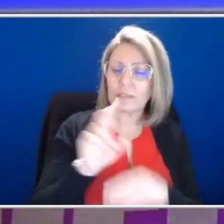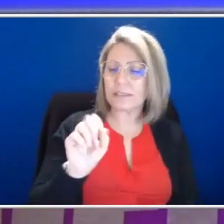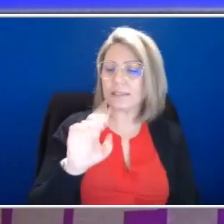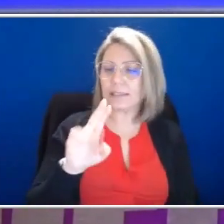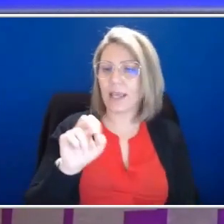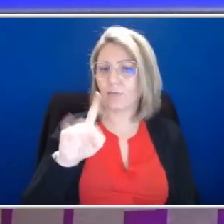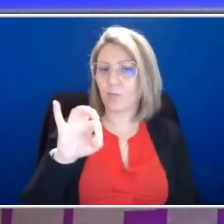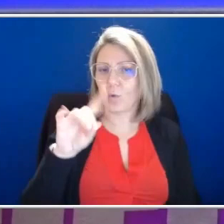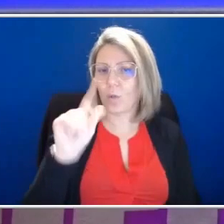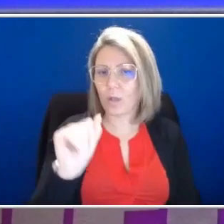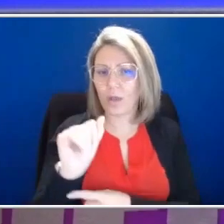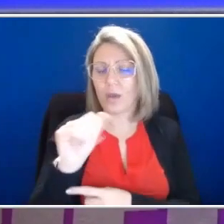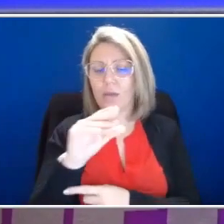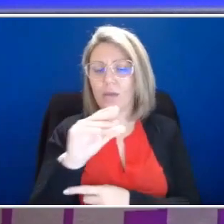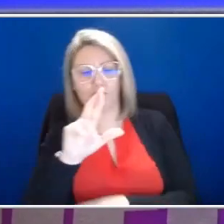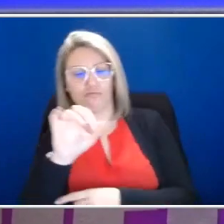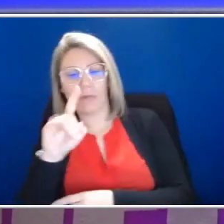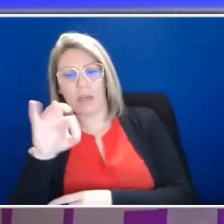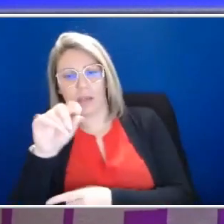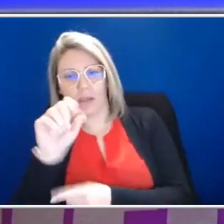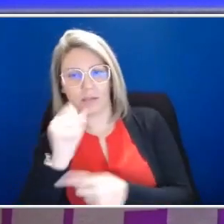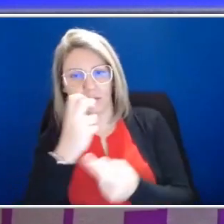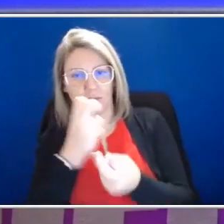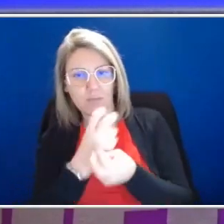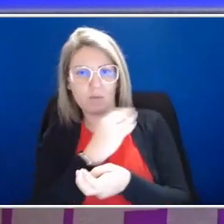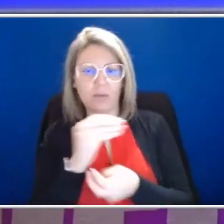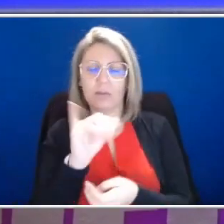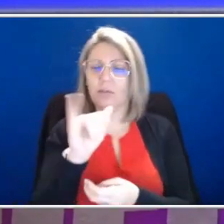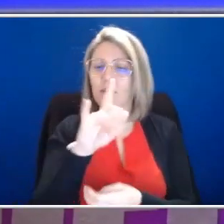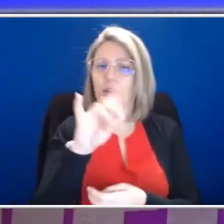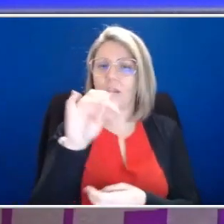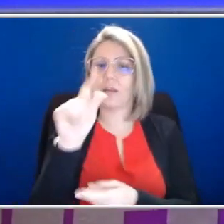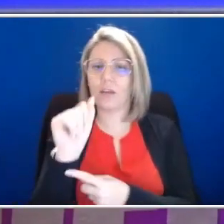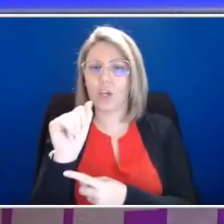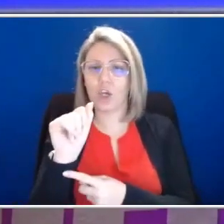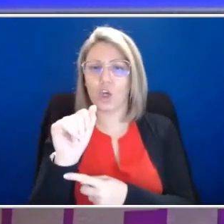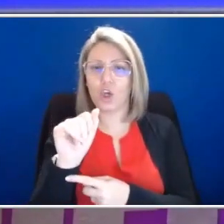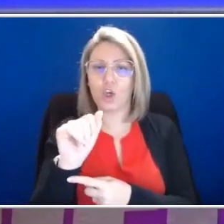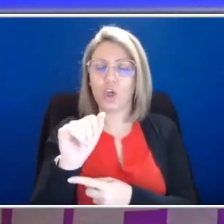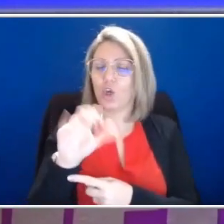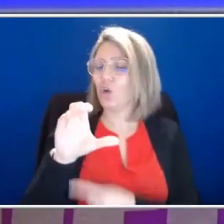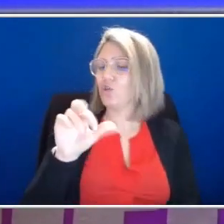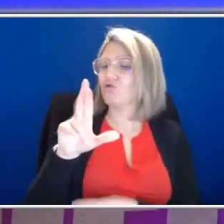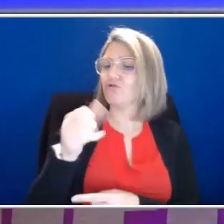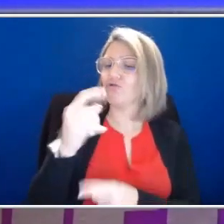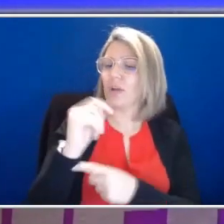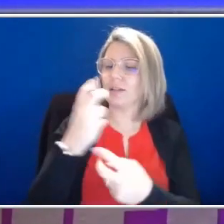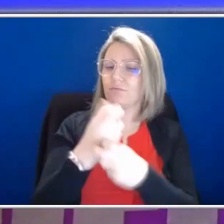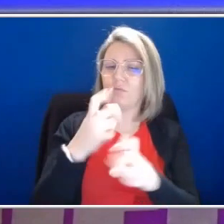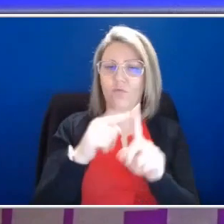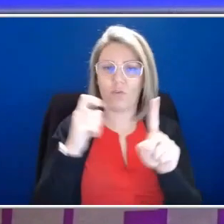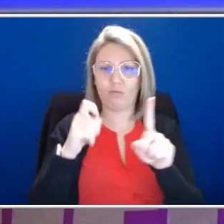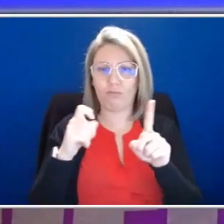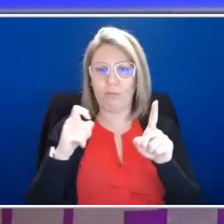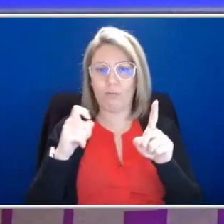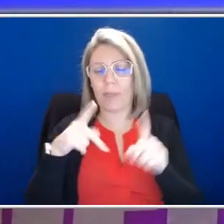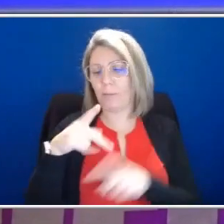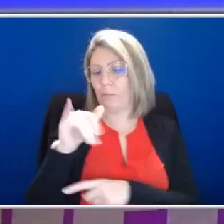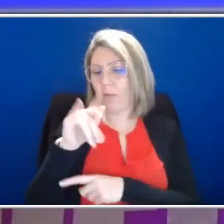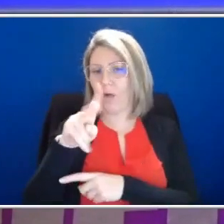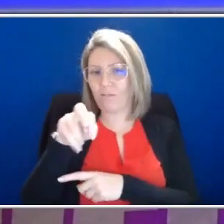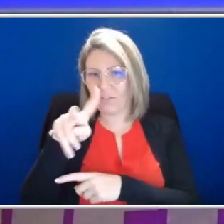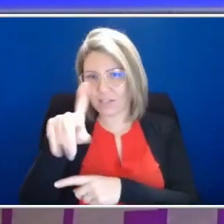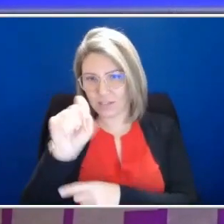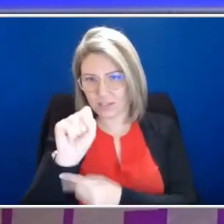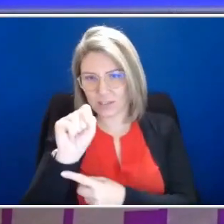radius bone, sometimes the iliac crest bone from the pelvis. And those are also donor bones that we can use to